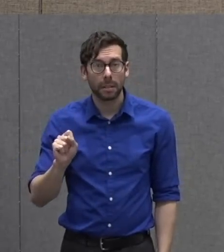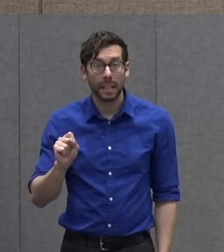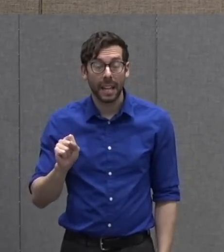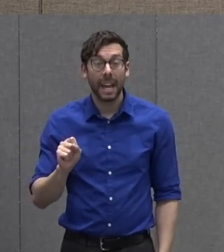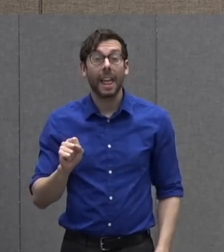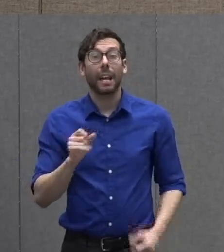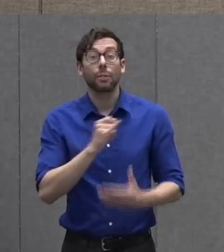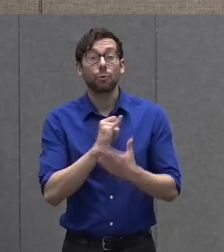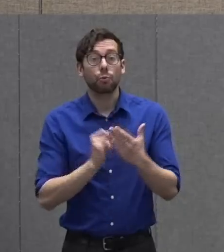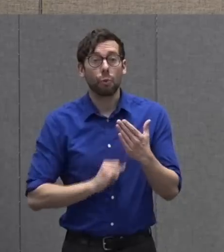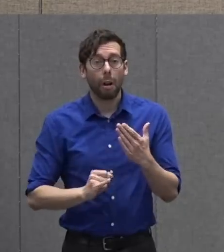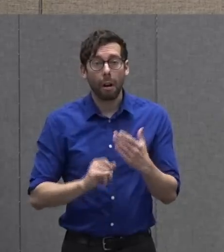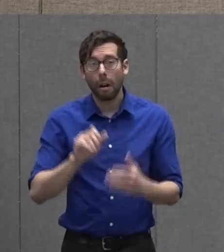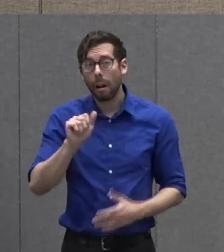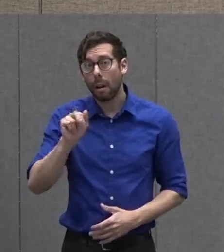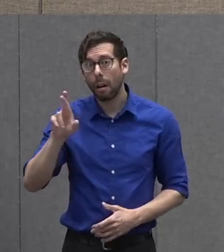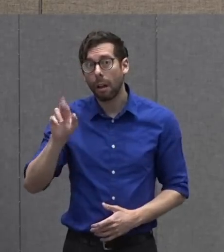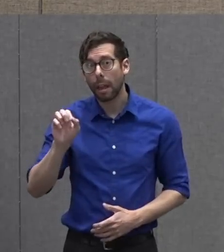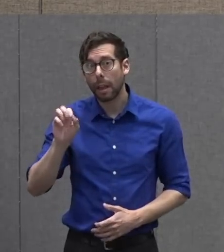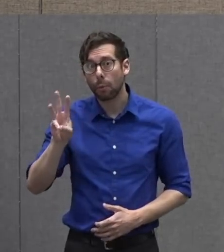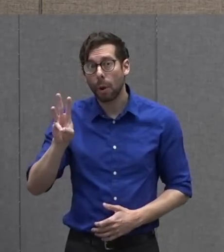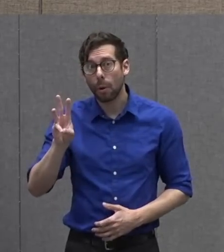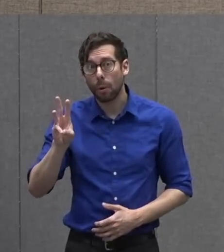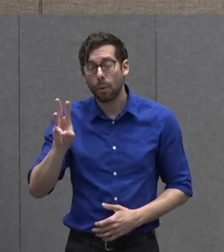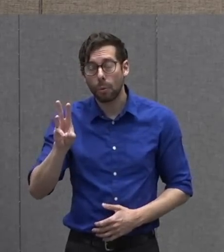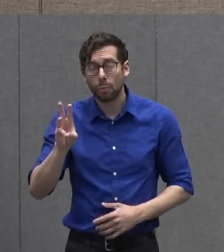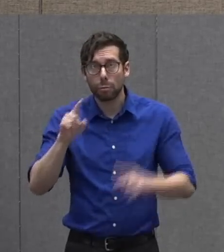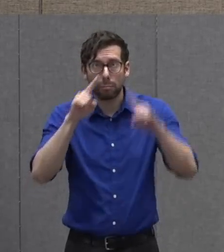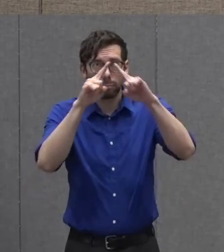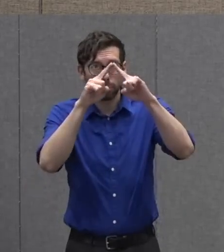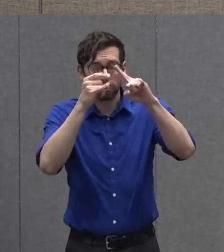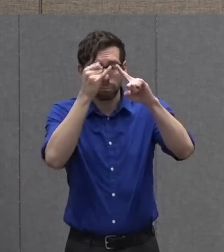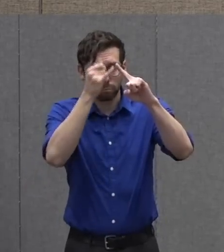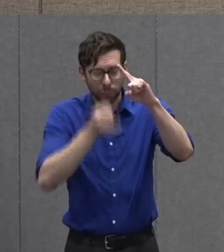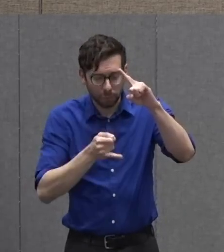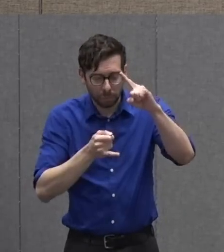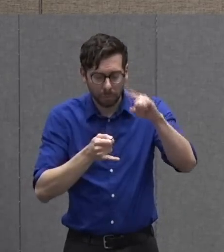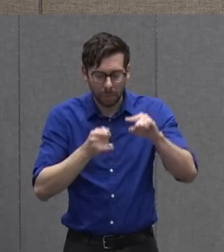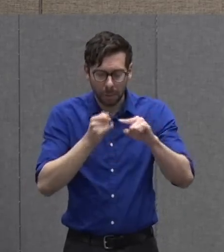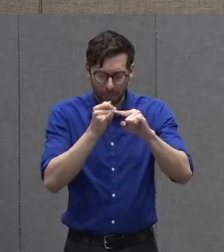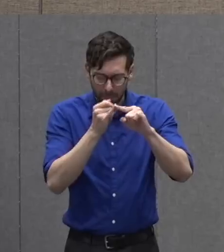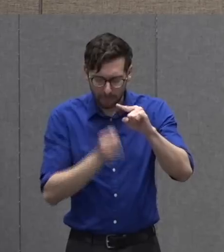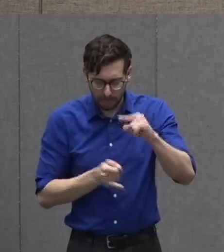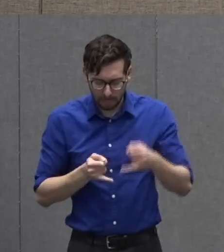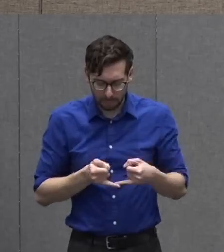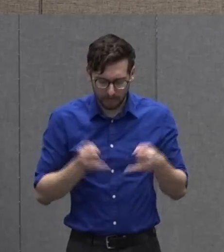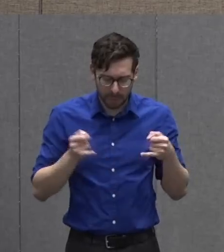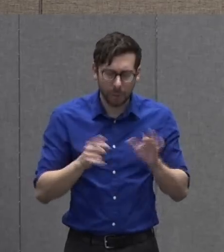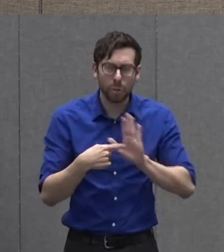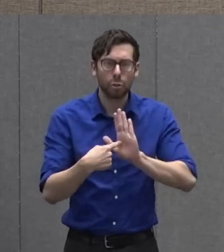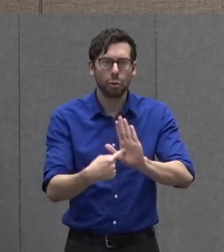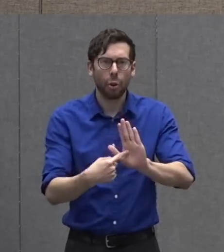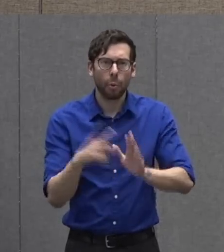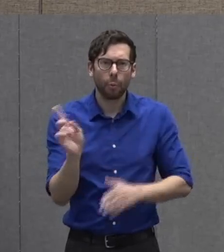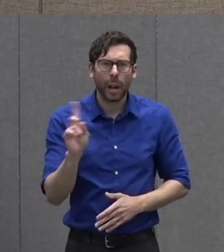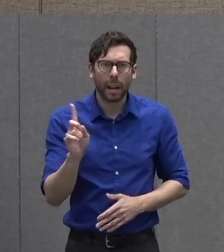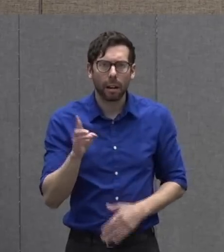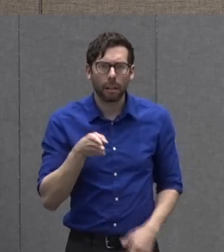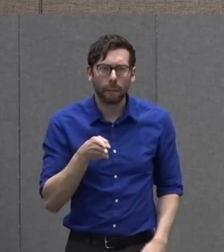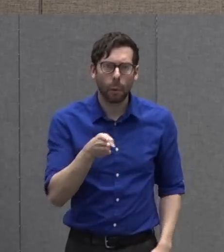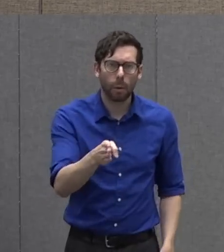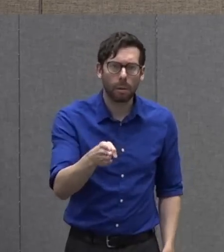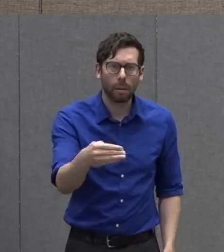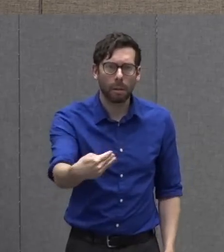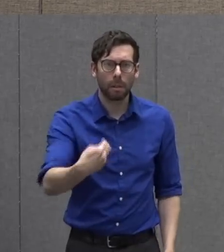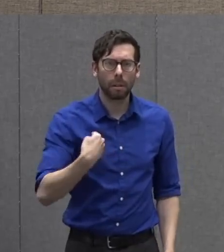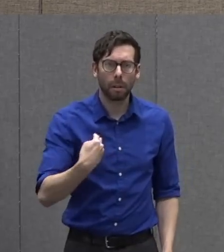your drawings to show direction. Show whether something's going up, down, forwards,